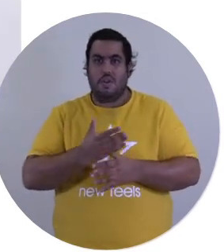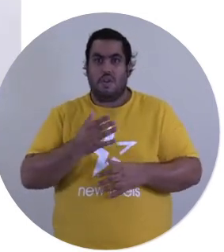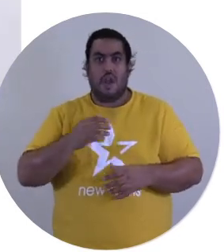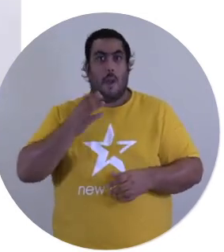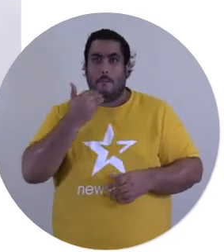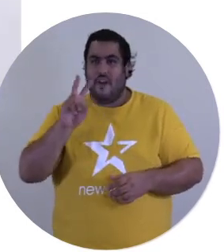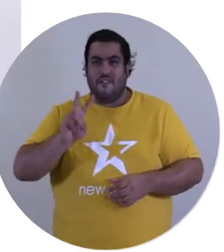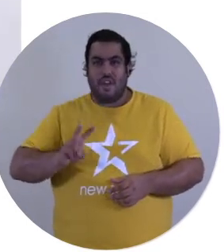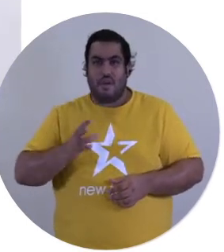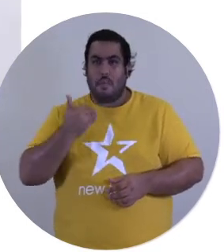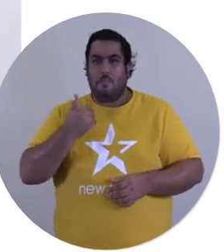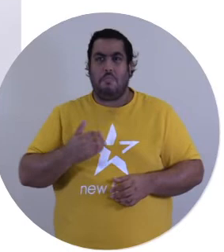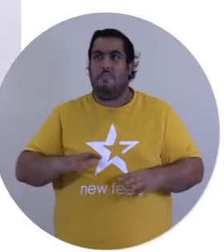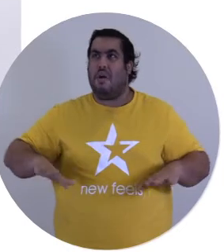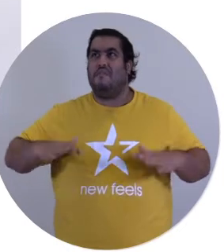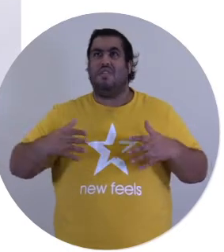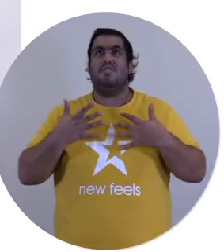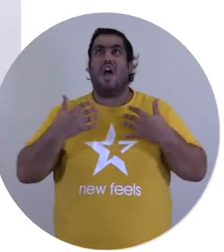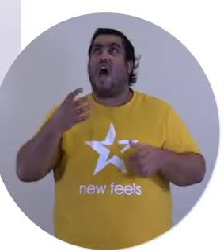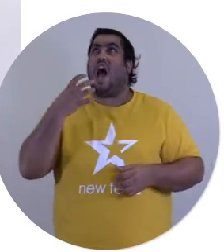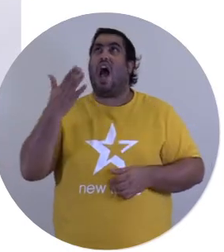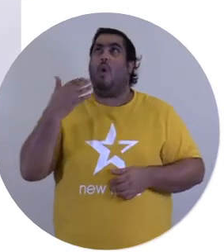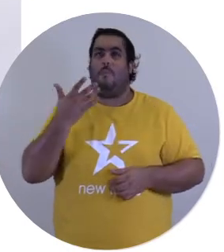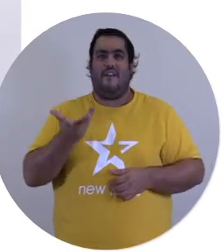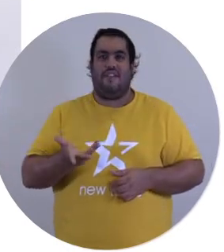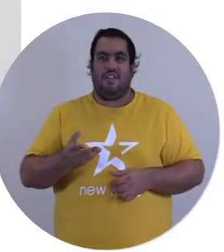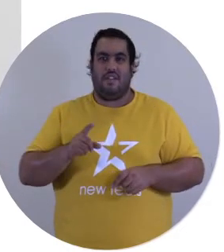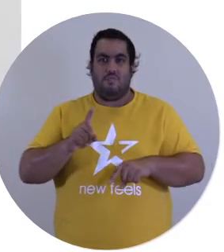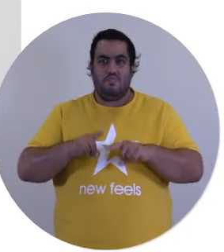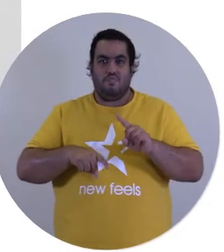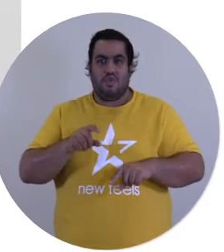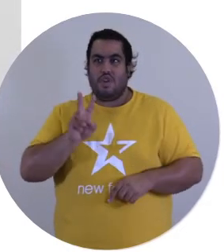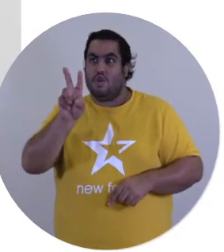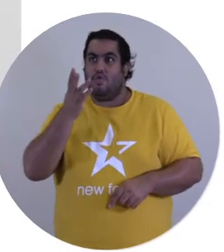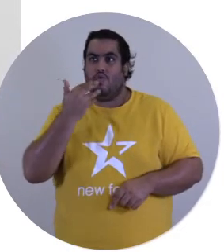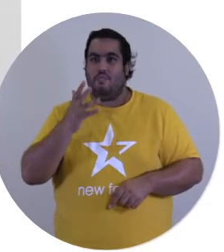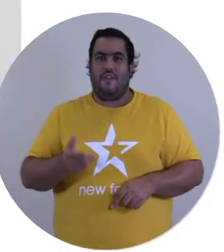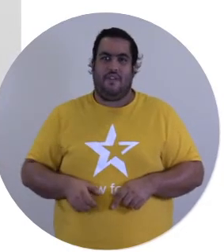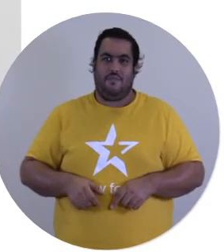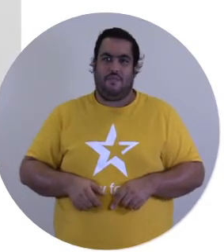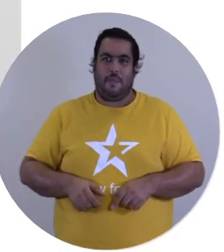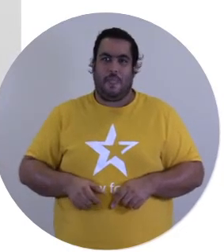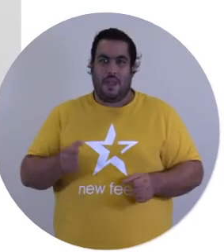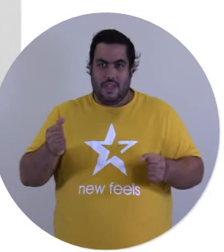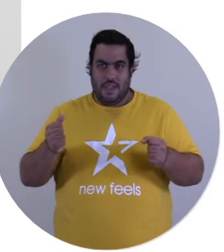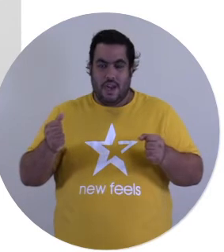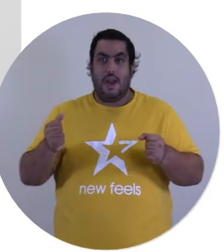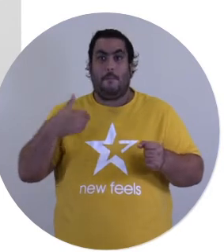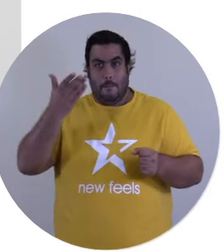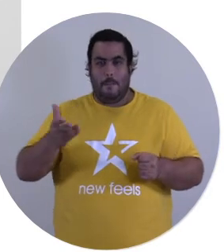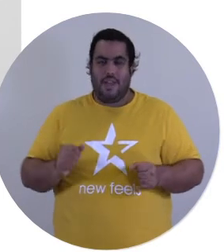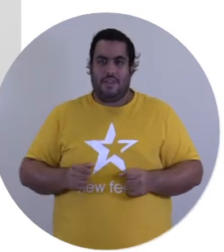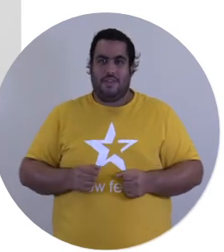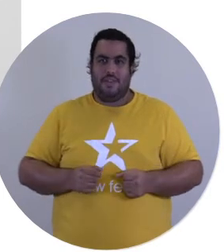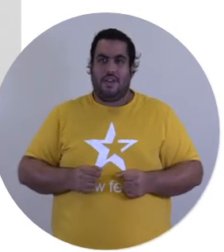roads underneath the city, the basic structure. Let's take a look now at the disadvantages. We